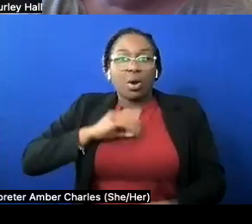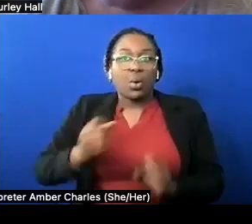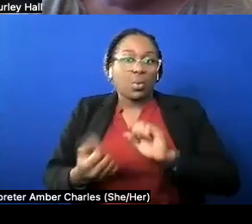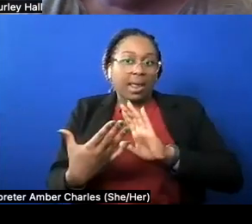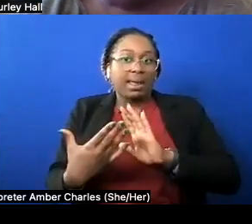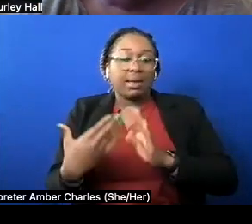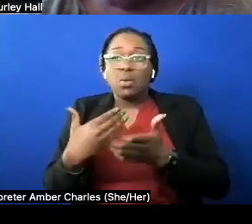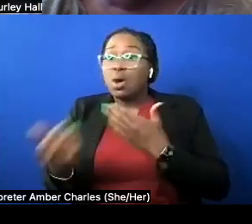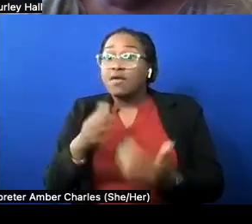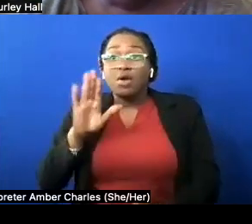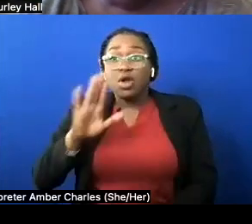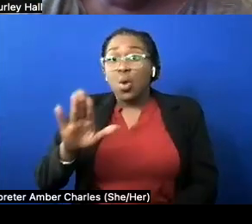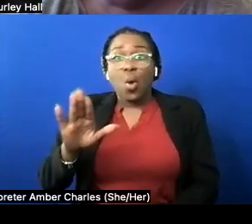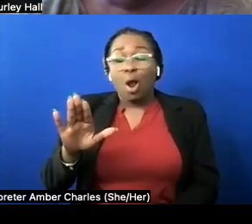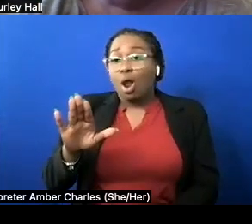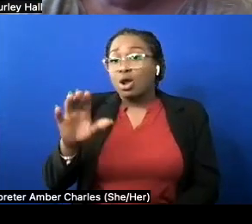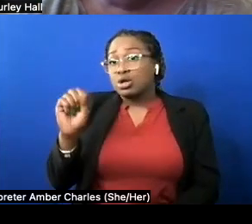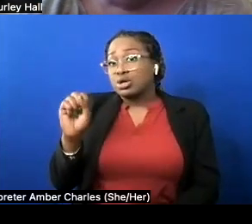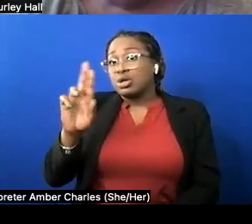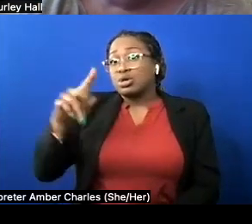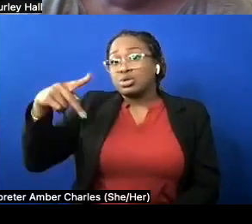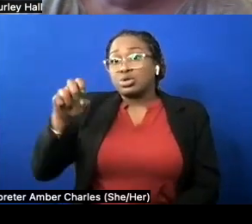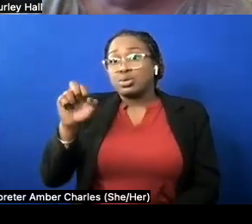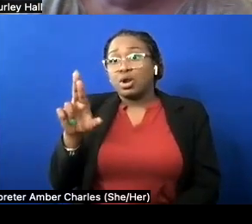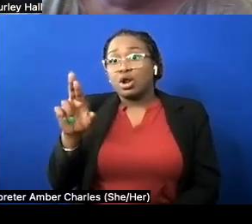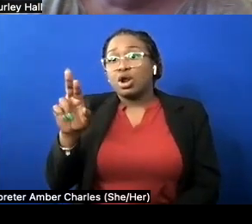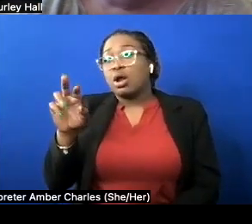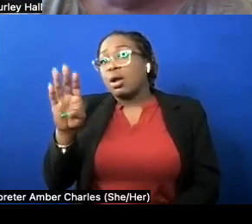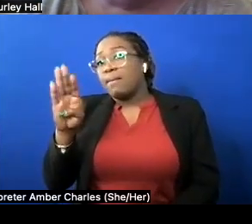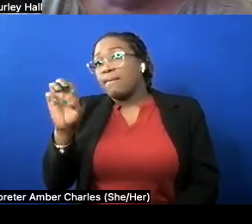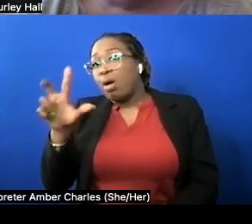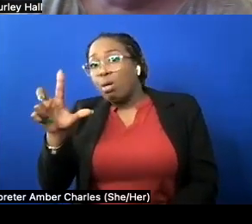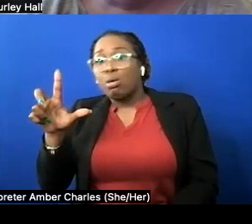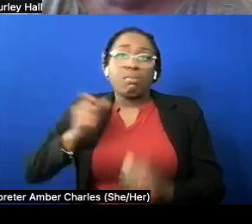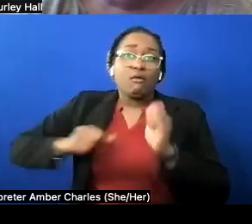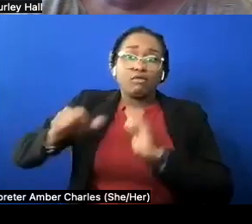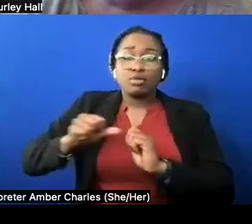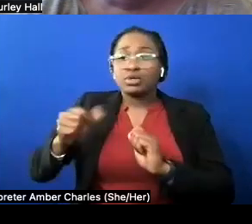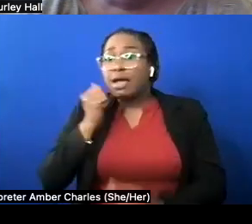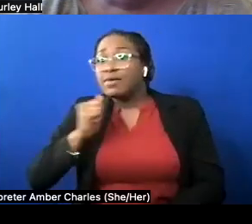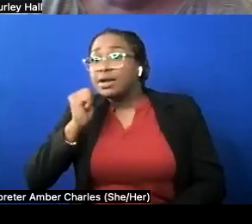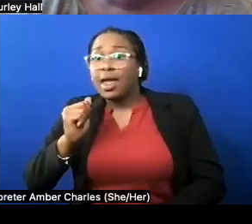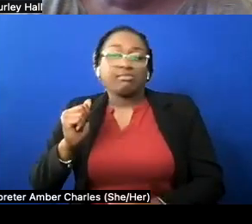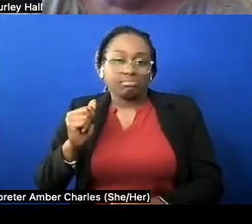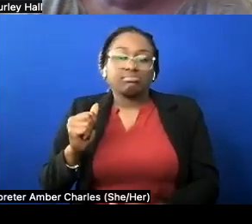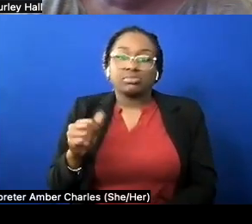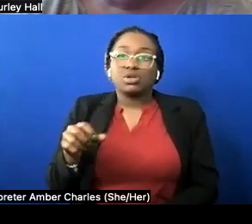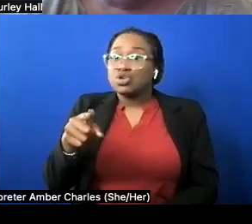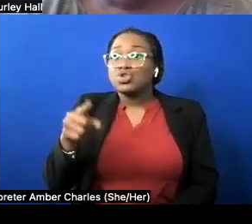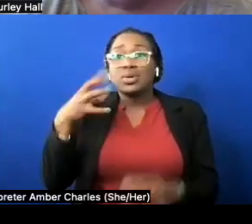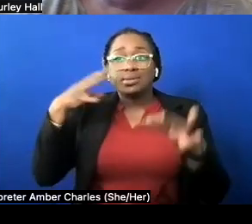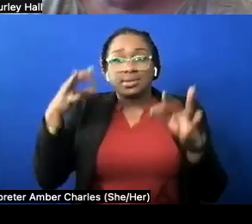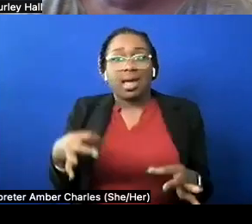Whatever your Super Bowl performance is, whatever you're doing on a day-to-day basis, You get to